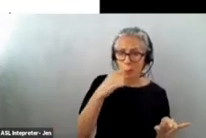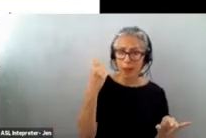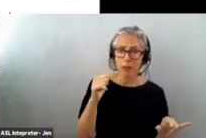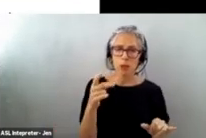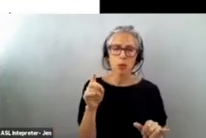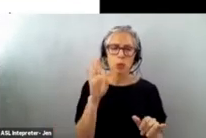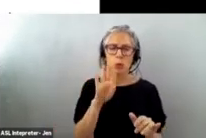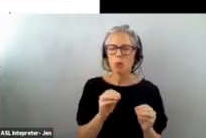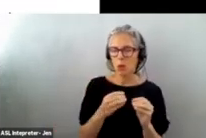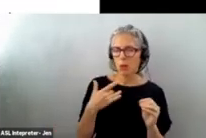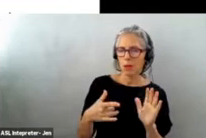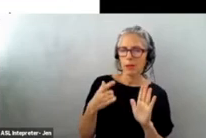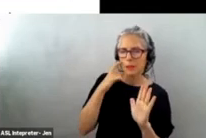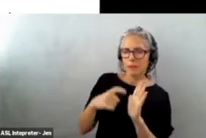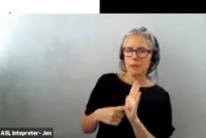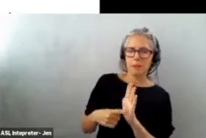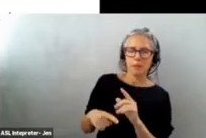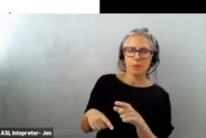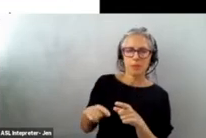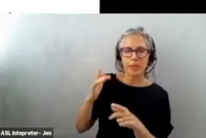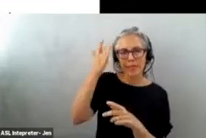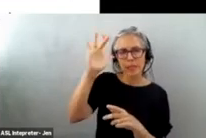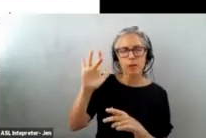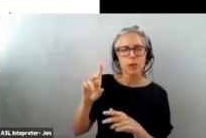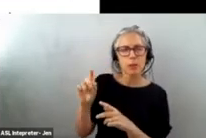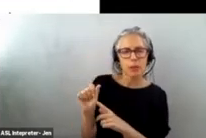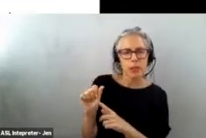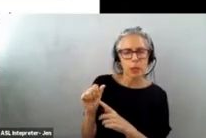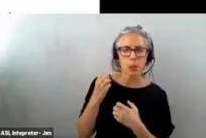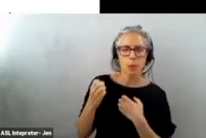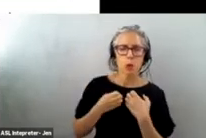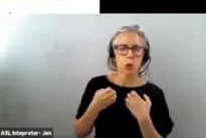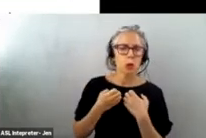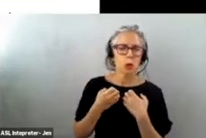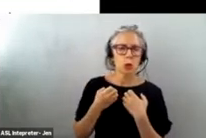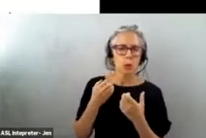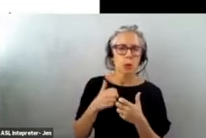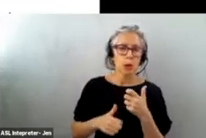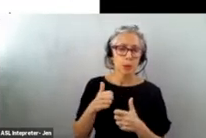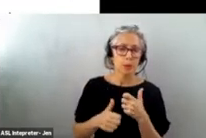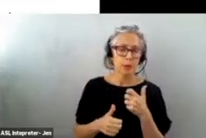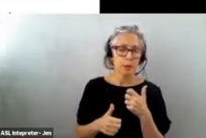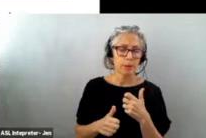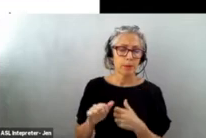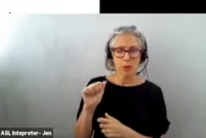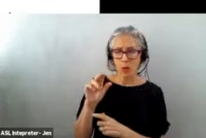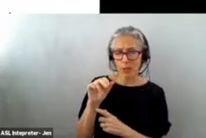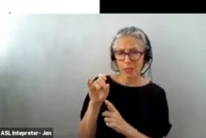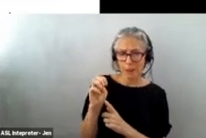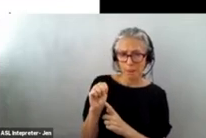to be identified as having intellectual disability or emotional disturbance. Autism is one of